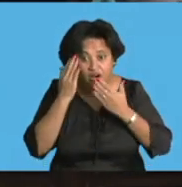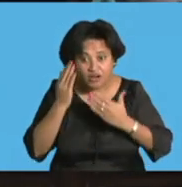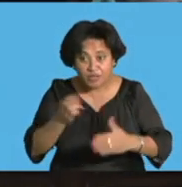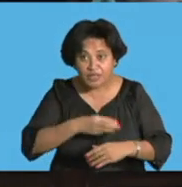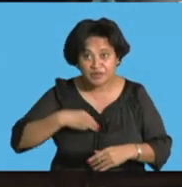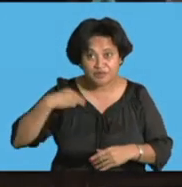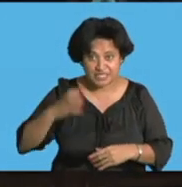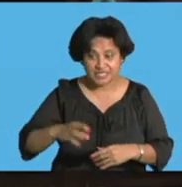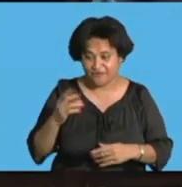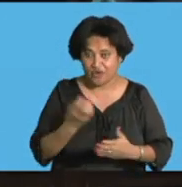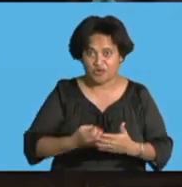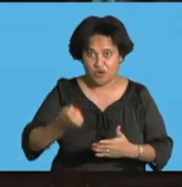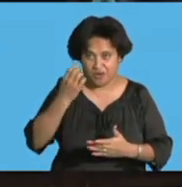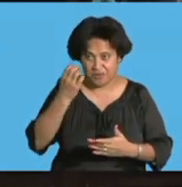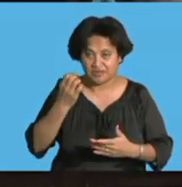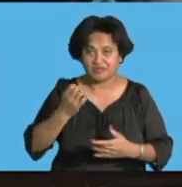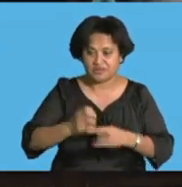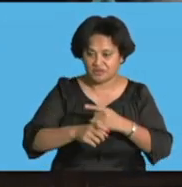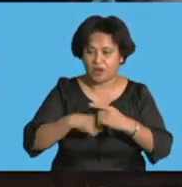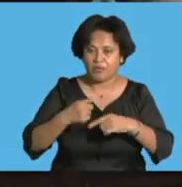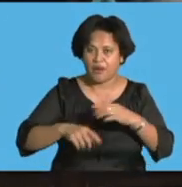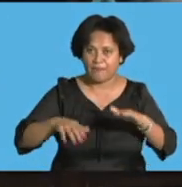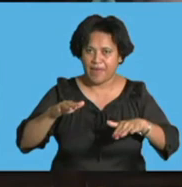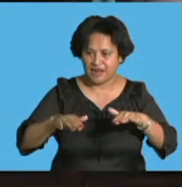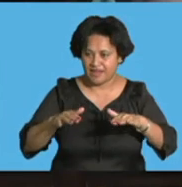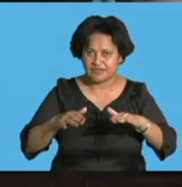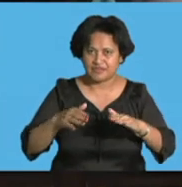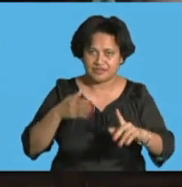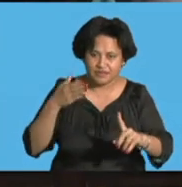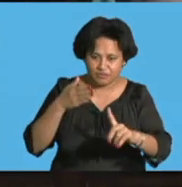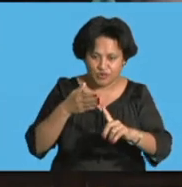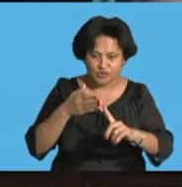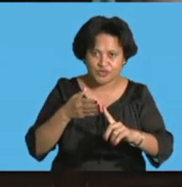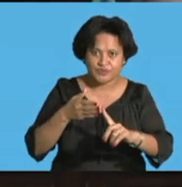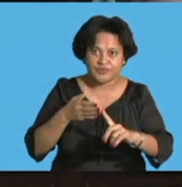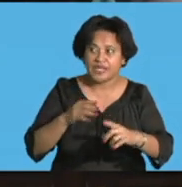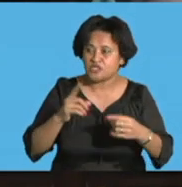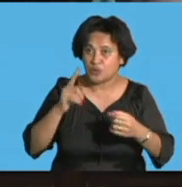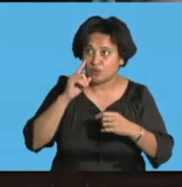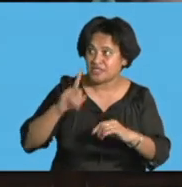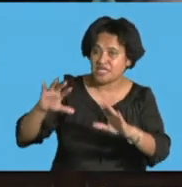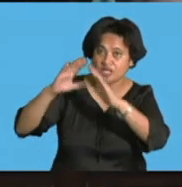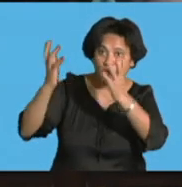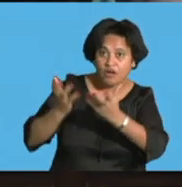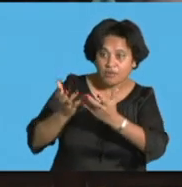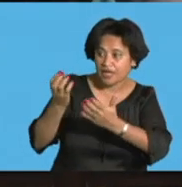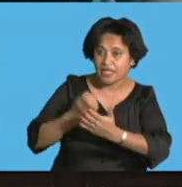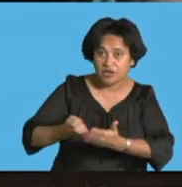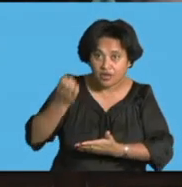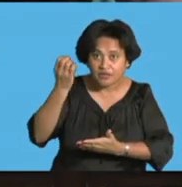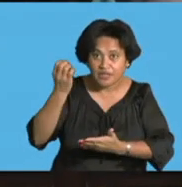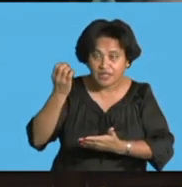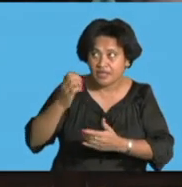balanced approach, carefully taking into consideration the status of global economy and its projections in the next